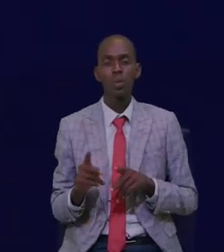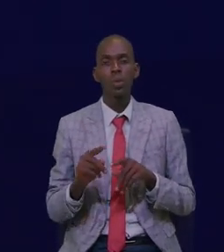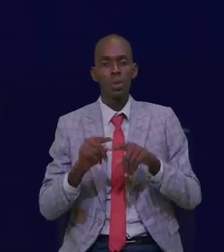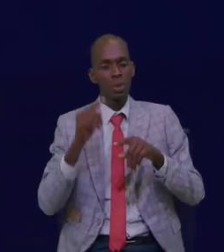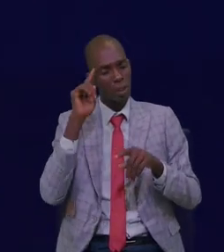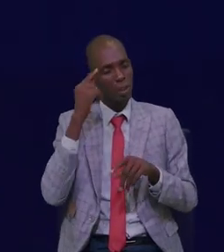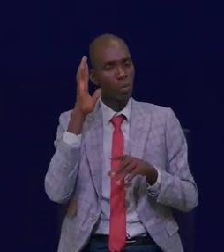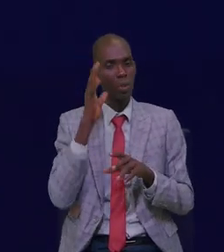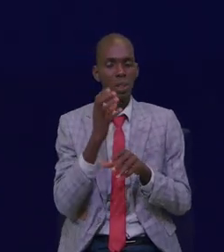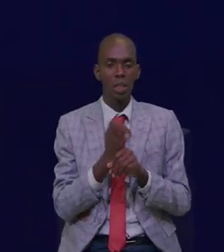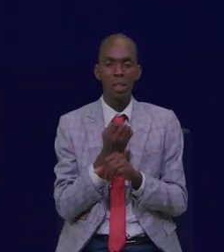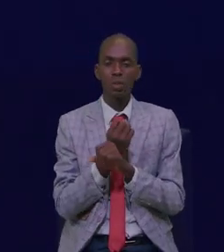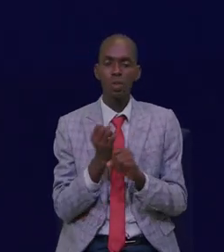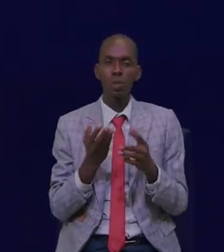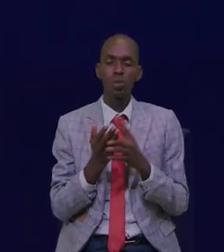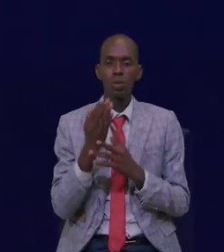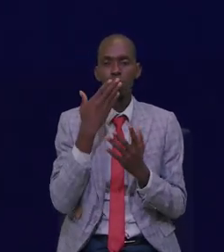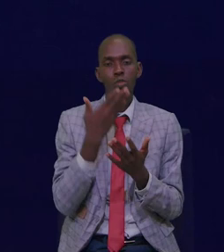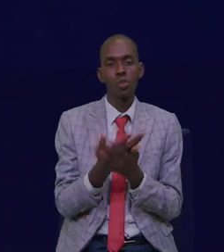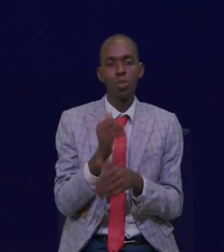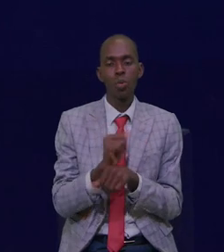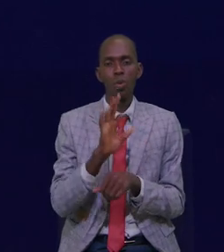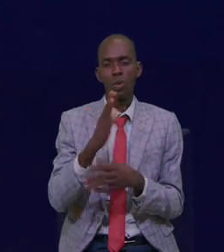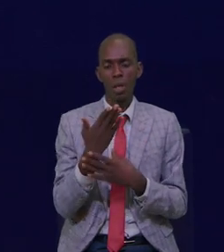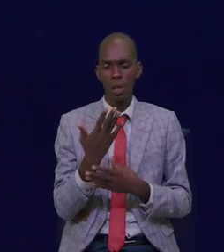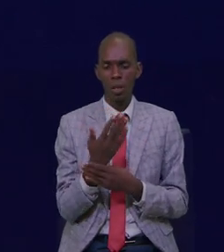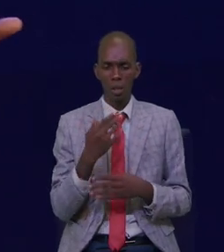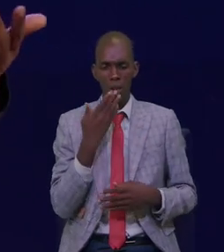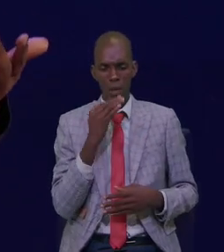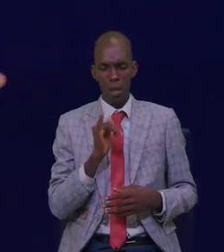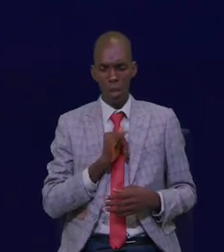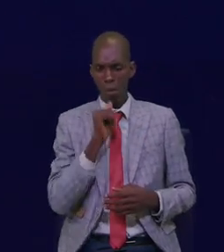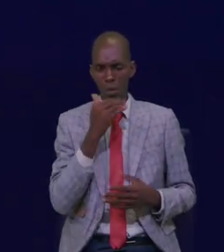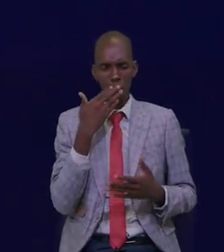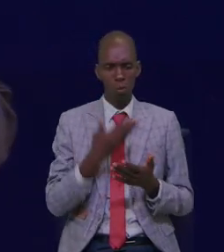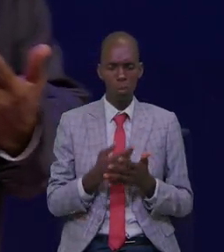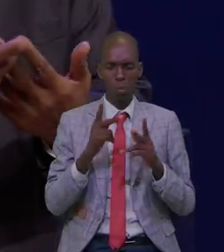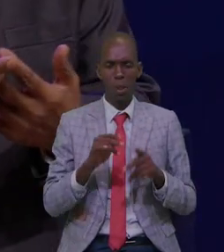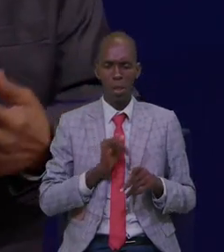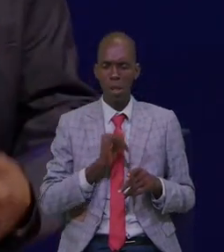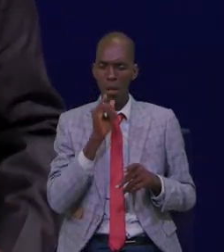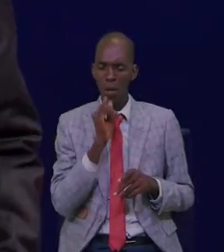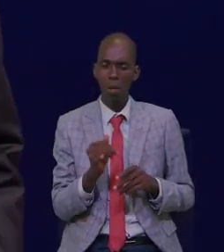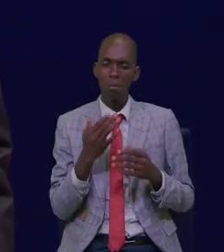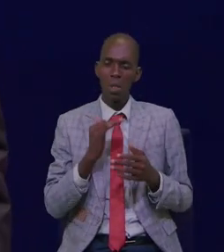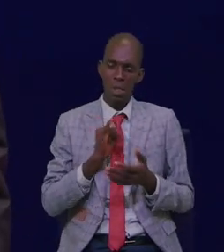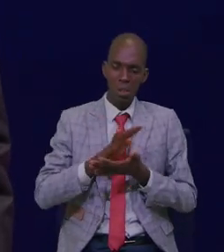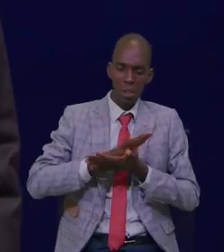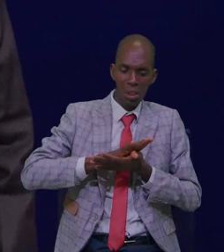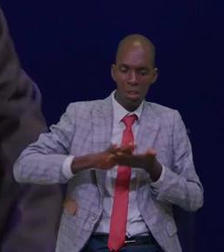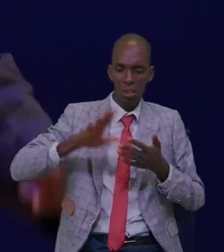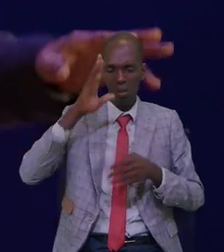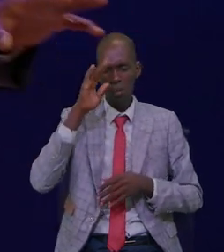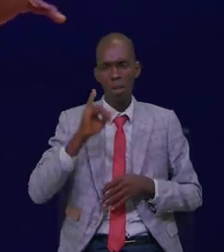I'm good, I'm great, I'm this, I'm that, I'm nice, I'm kind-hearted. They depend on the refuge